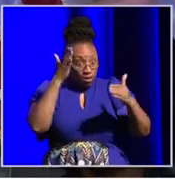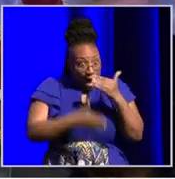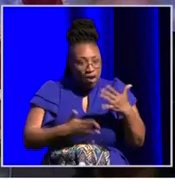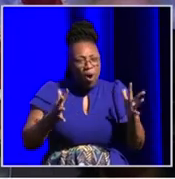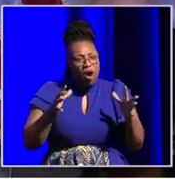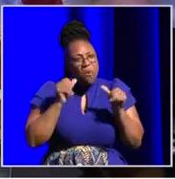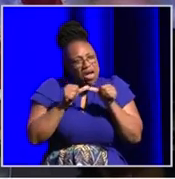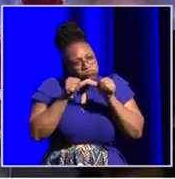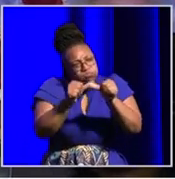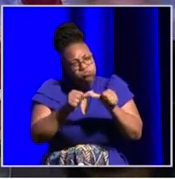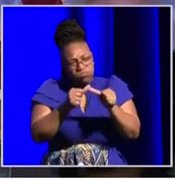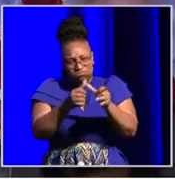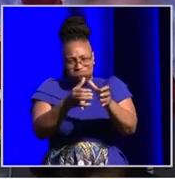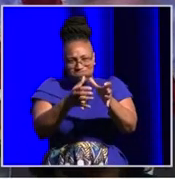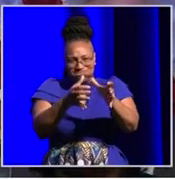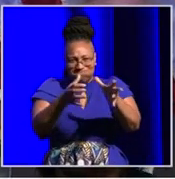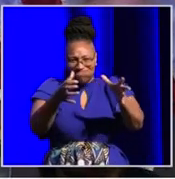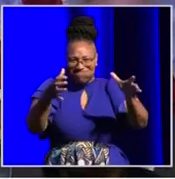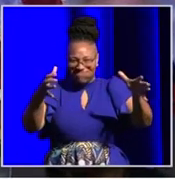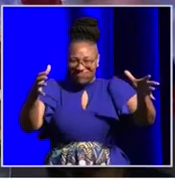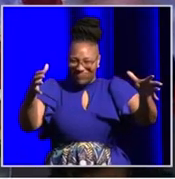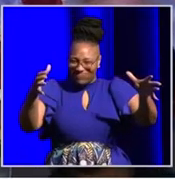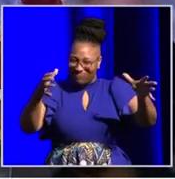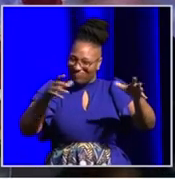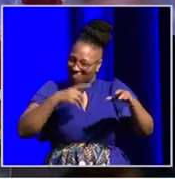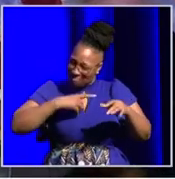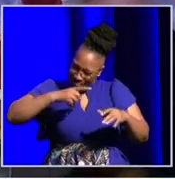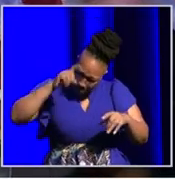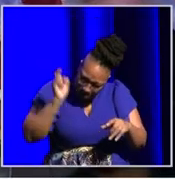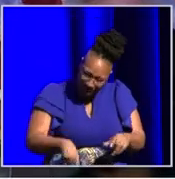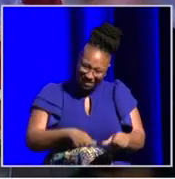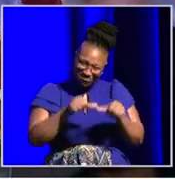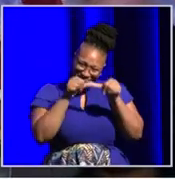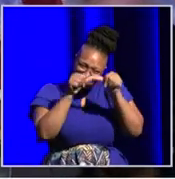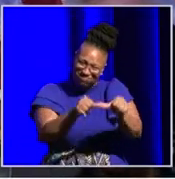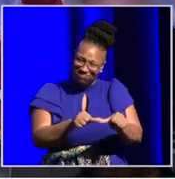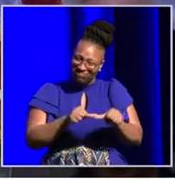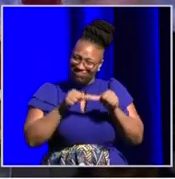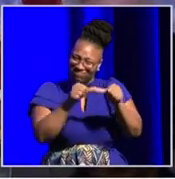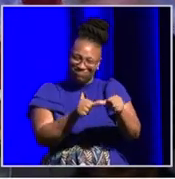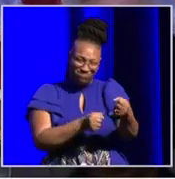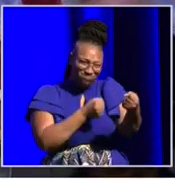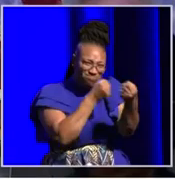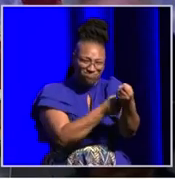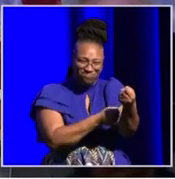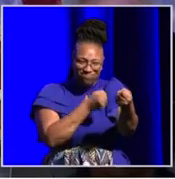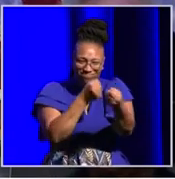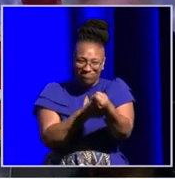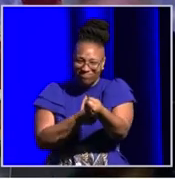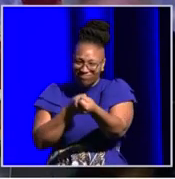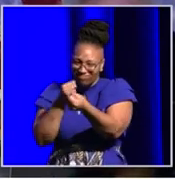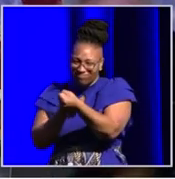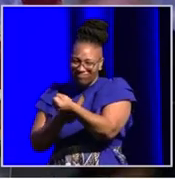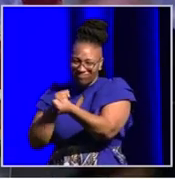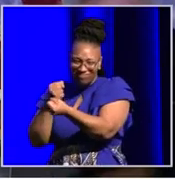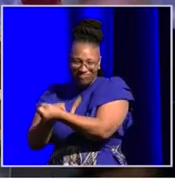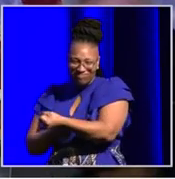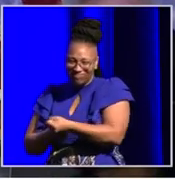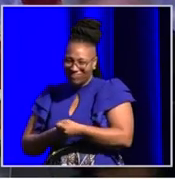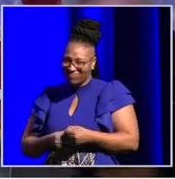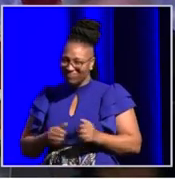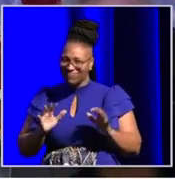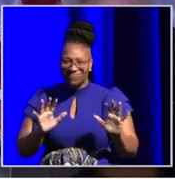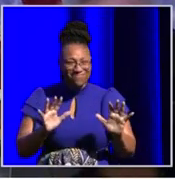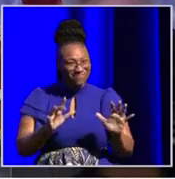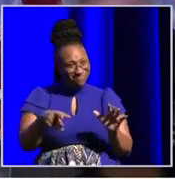keep walking in every quadrant, in every ward across the city, and if you all are willing to keep walking with me, we will